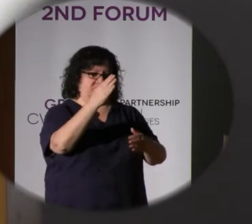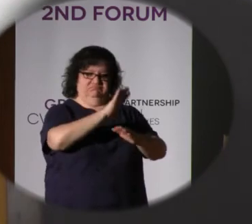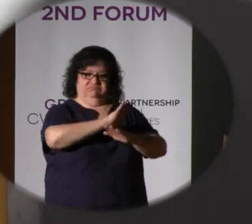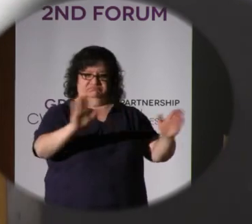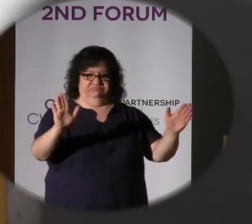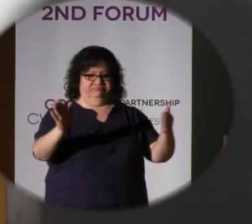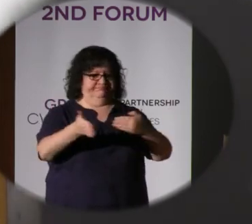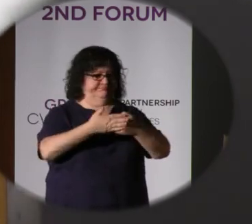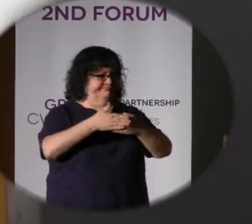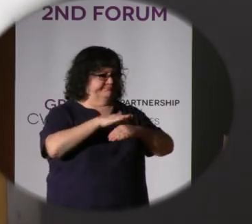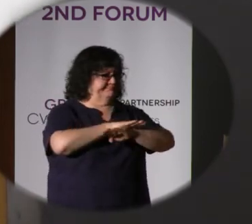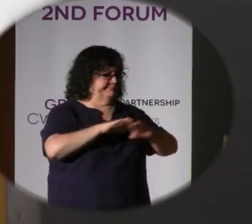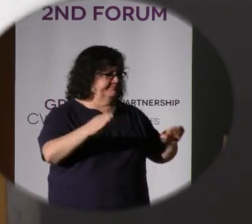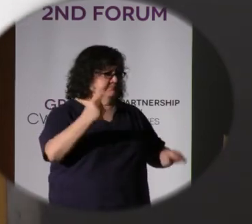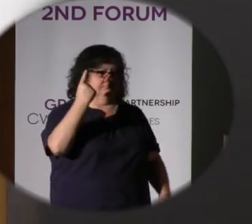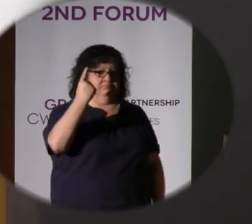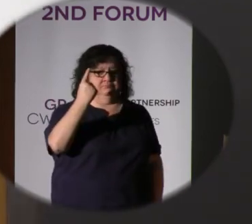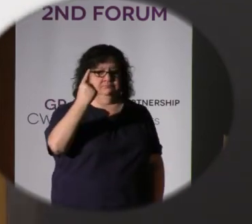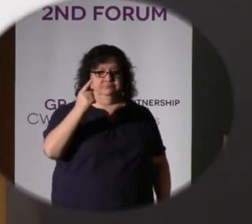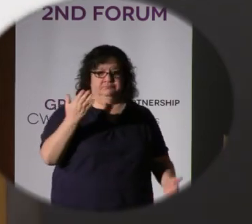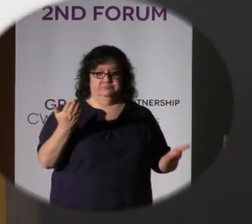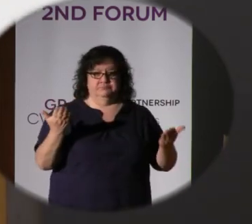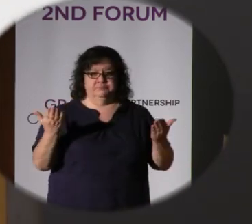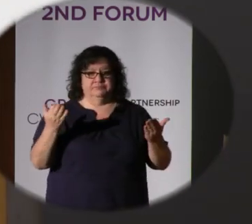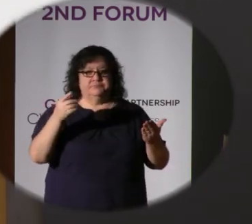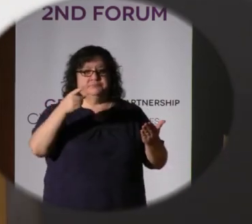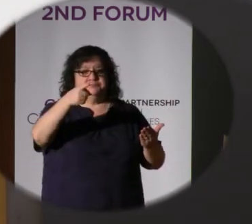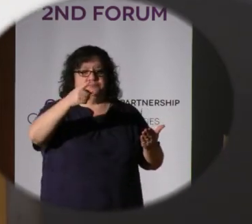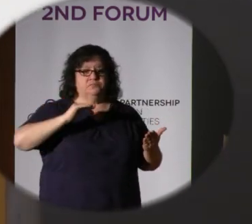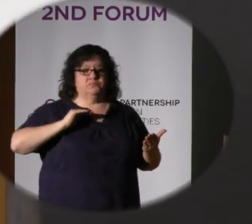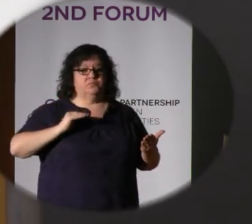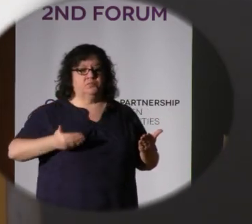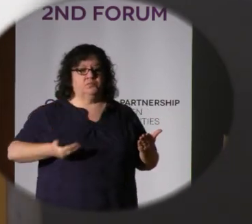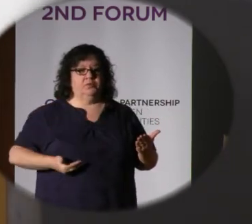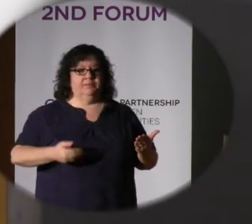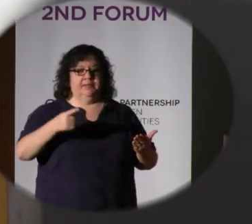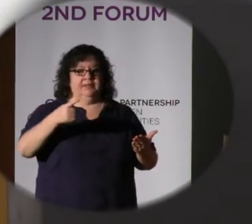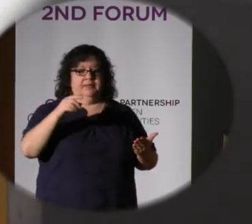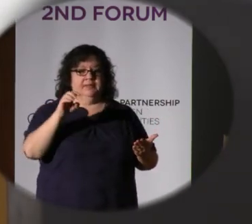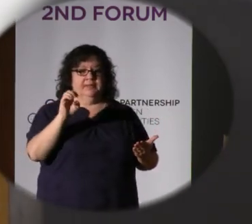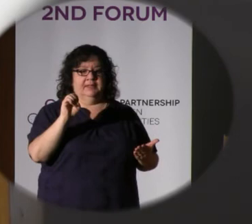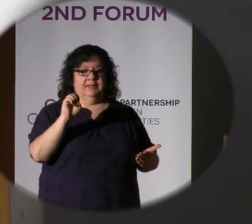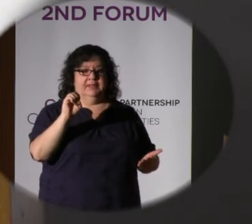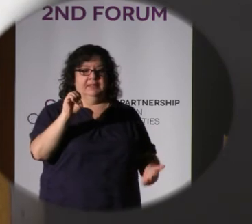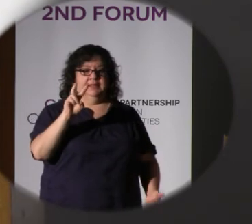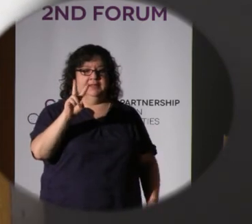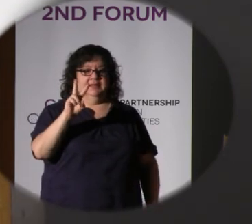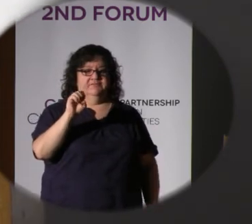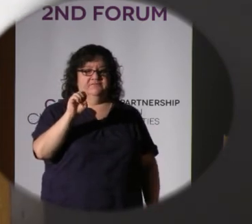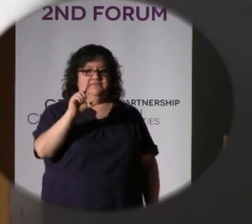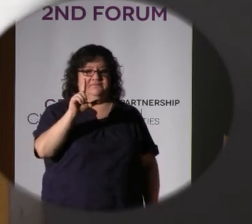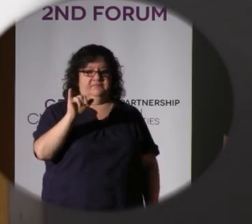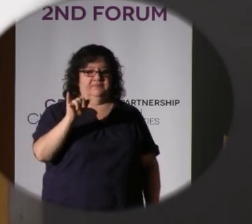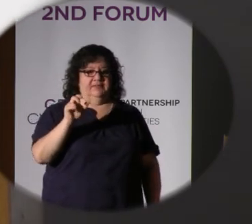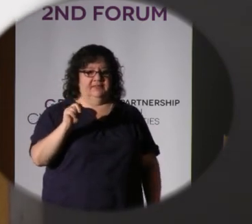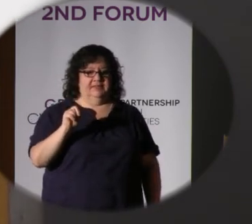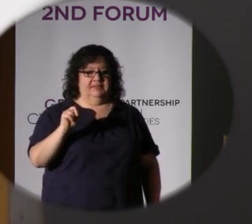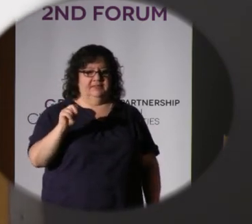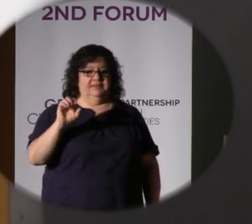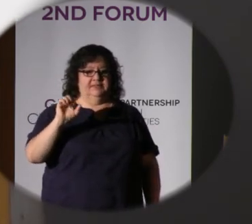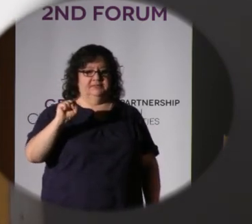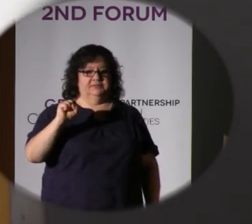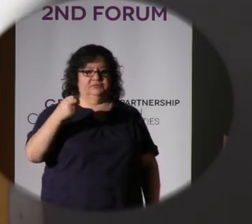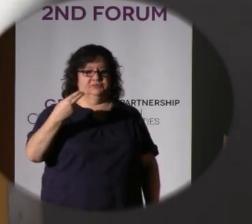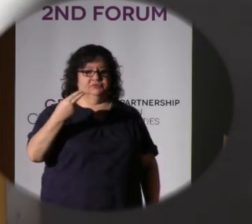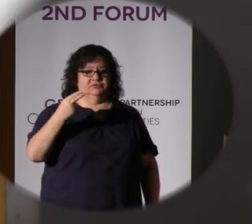Woman with the blonde hair right there. Hi, Evelyn Chiro, Global Partners United. I'm wondering if any of the partnerships